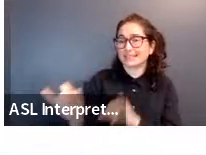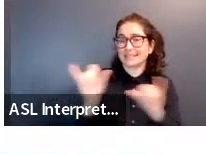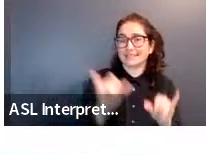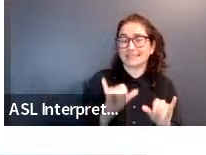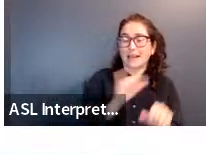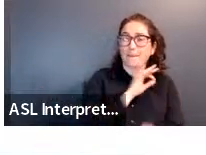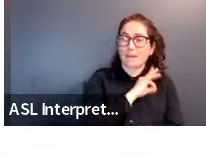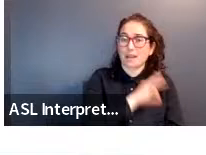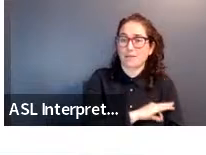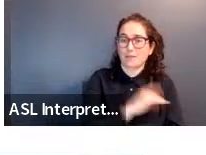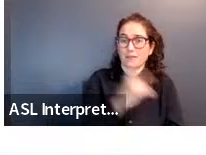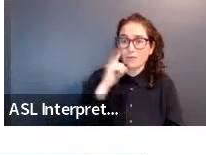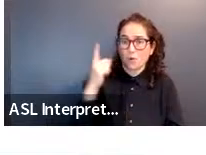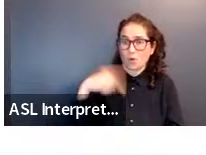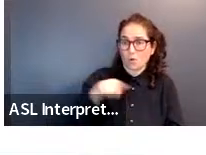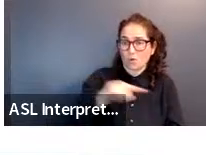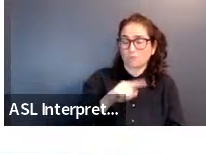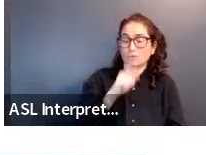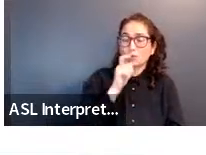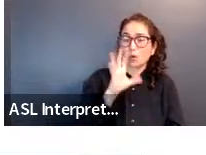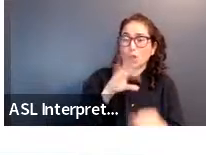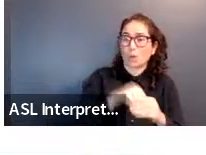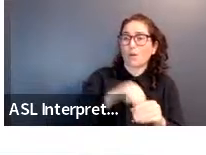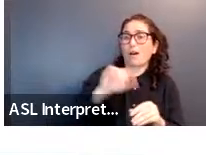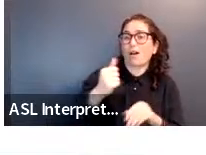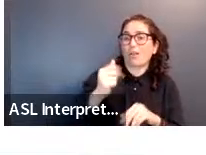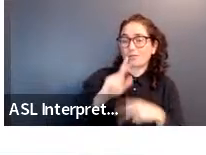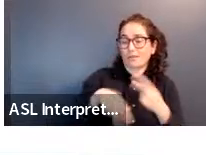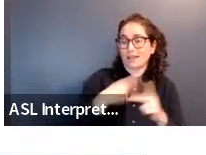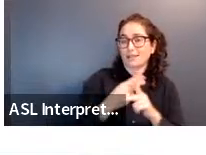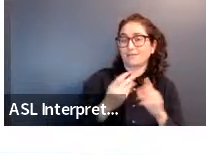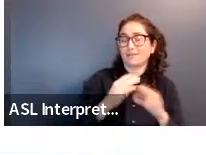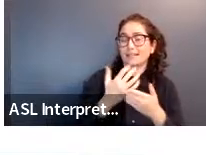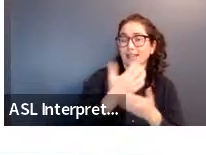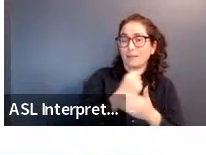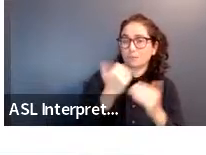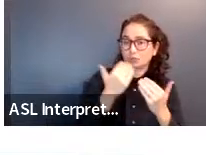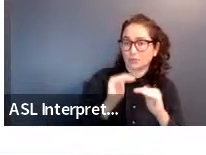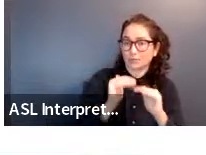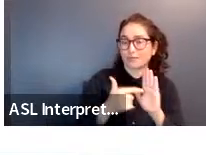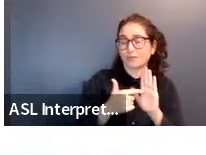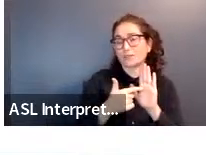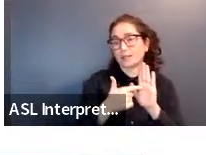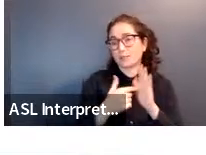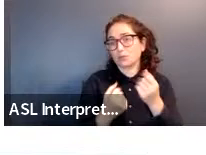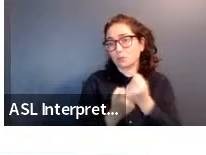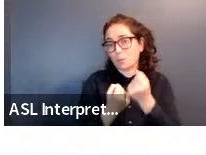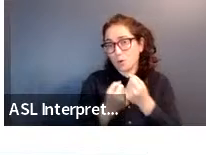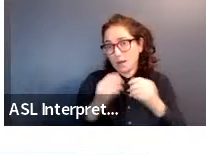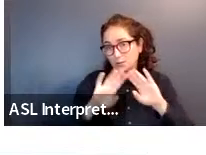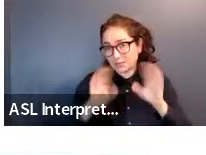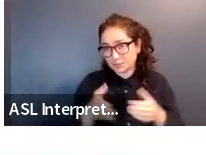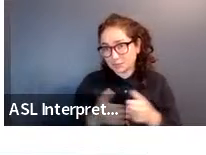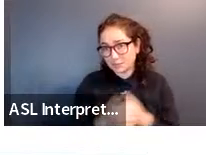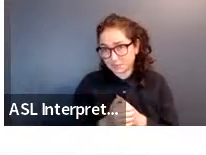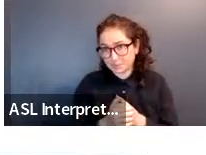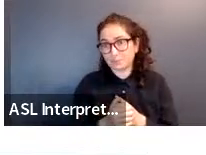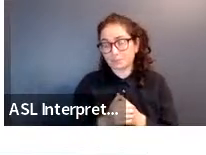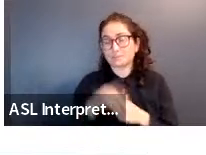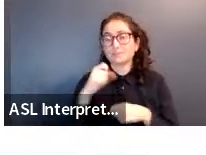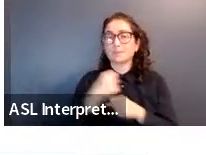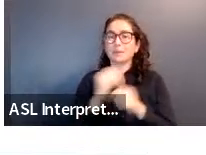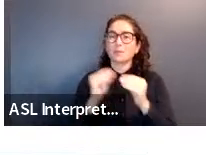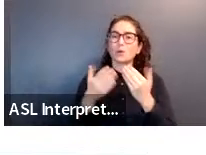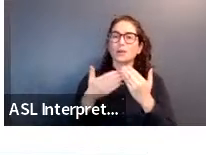to those who include other types of income-restricted housing, including supportive housing. We need to make it easier